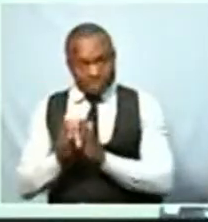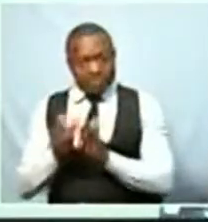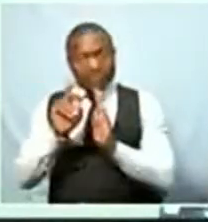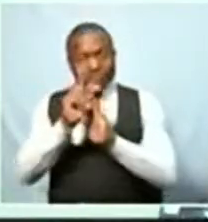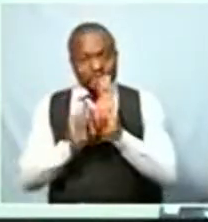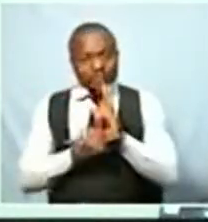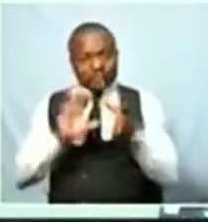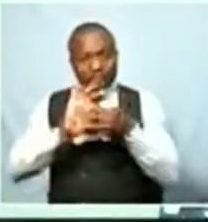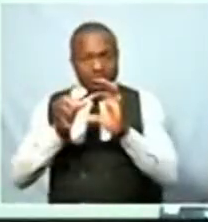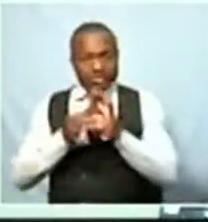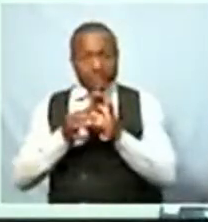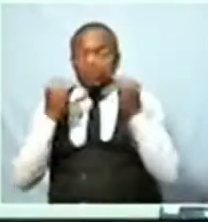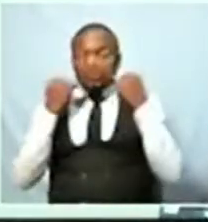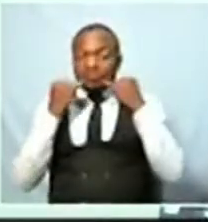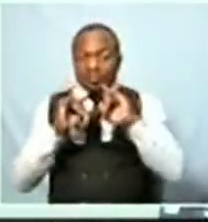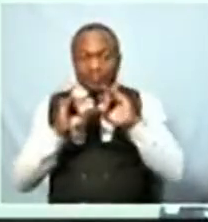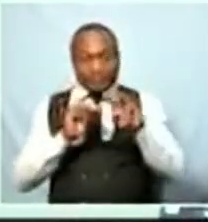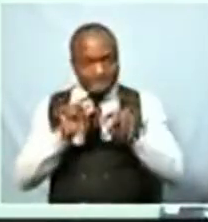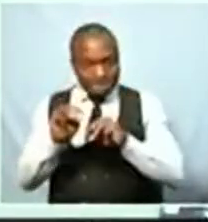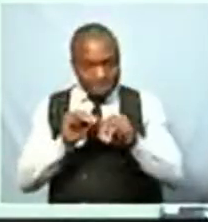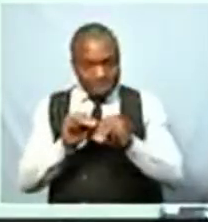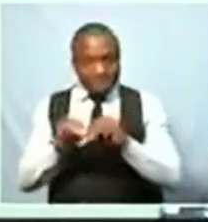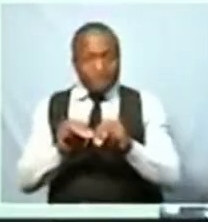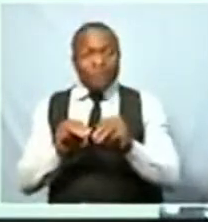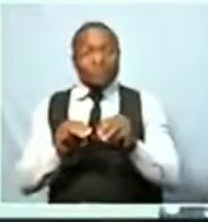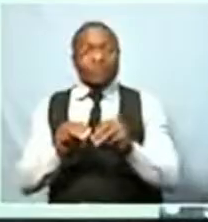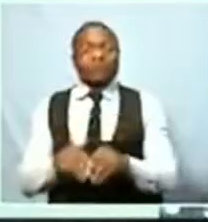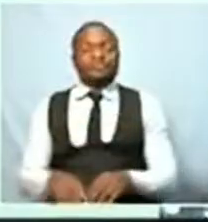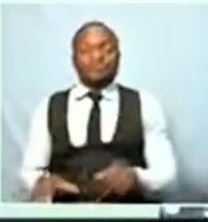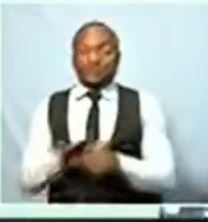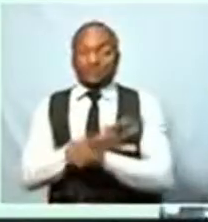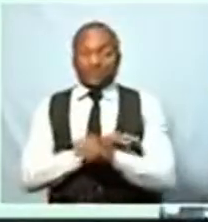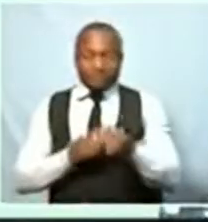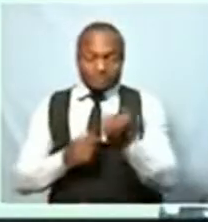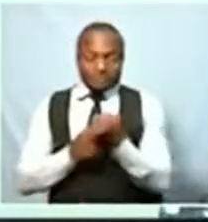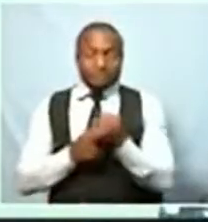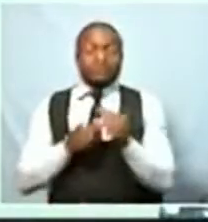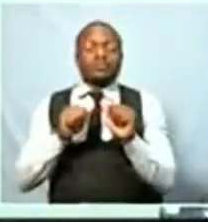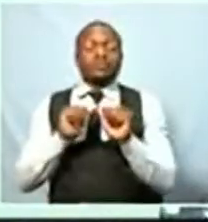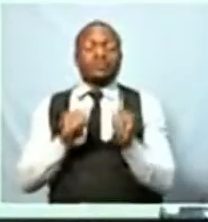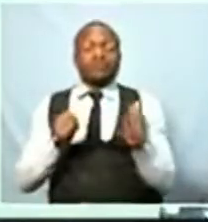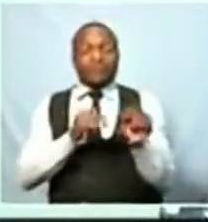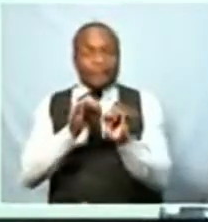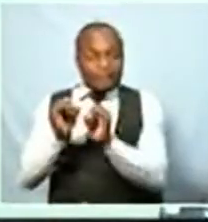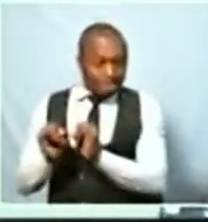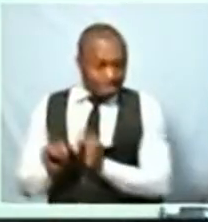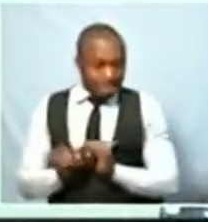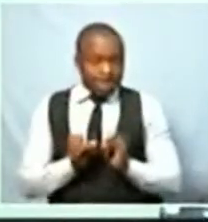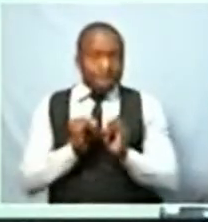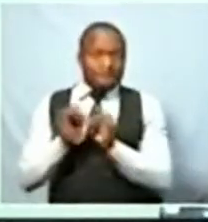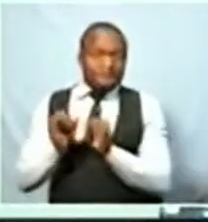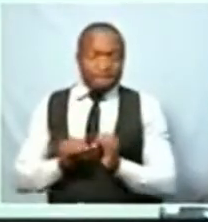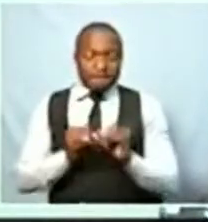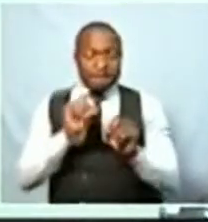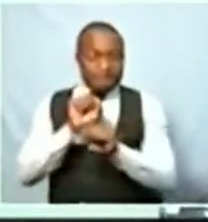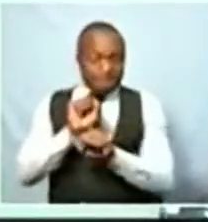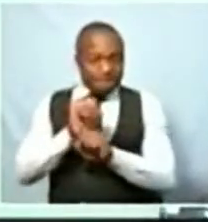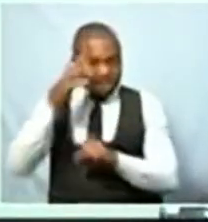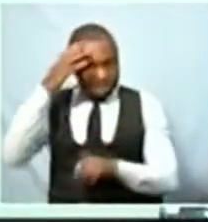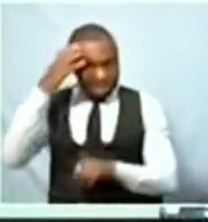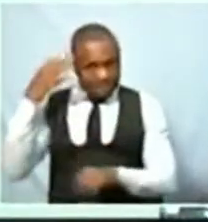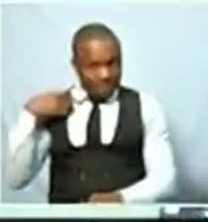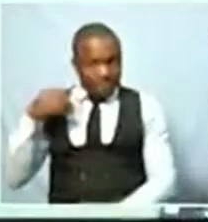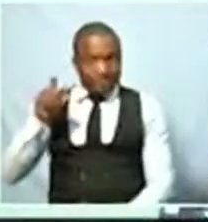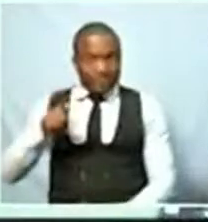and Information Management. In order to fully support the effective implementation of the core function of the office, there is a need